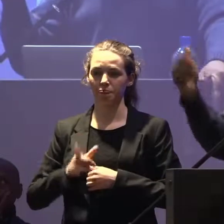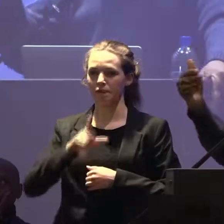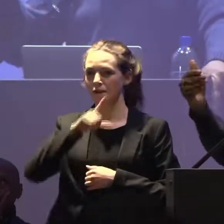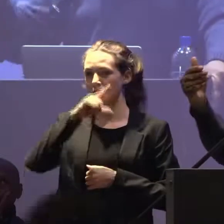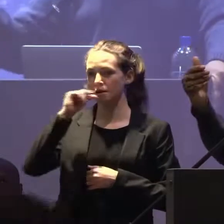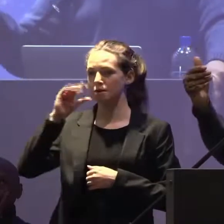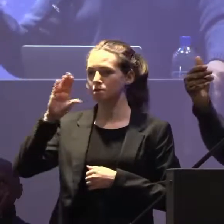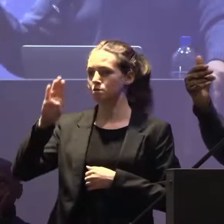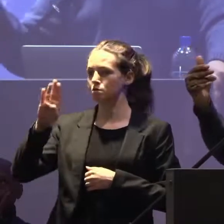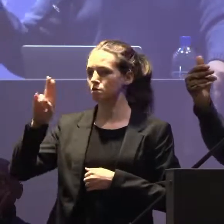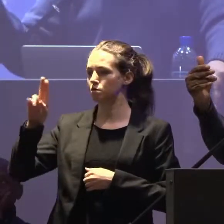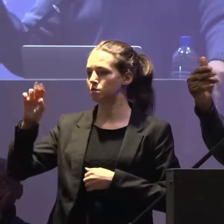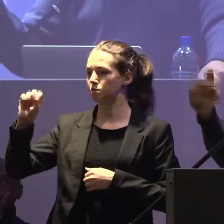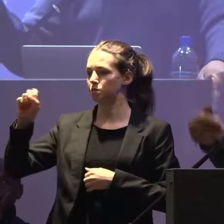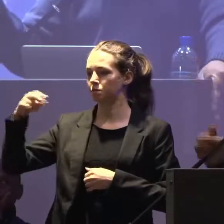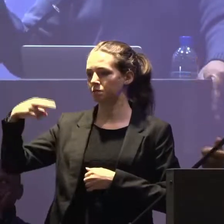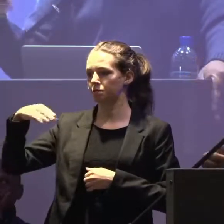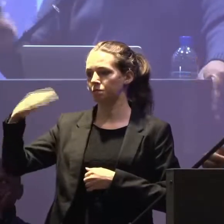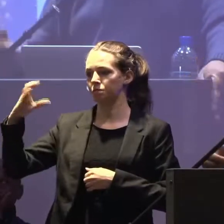bushcraft.